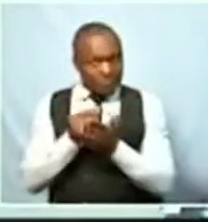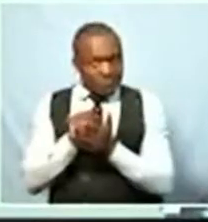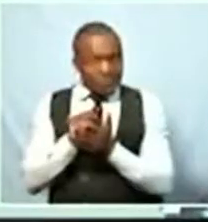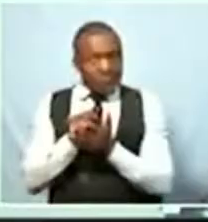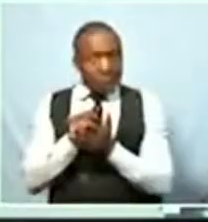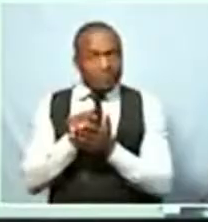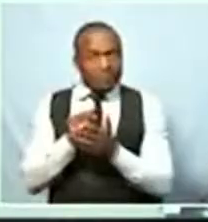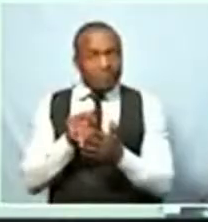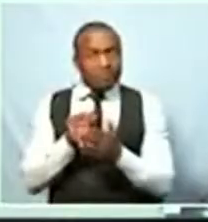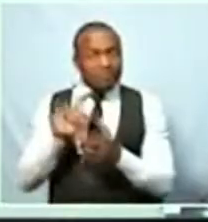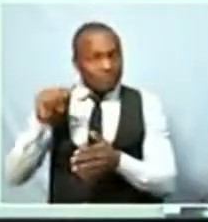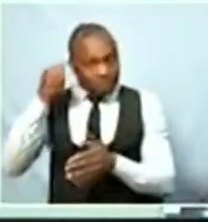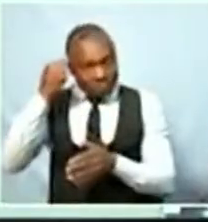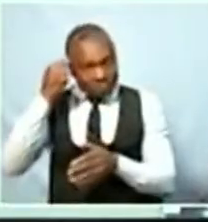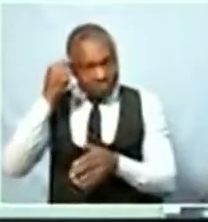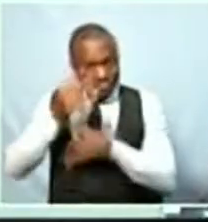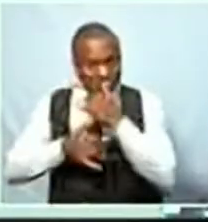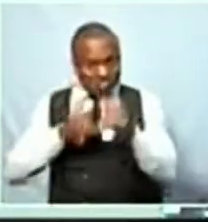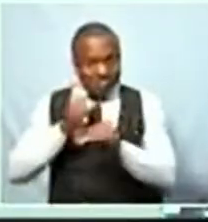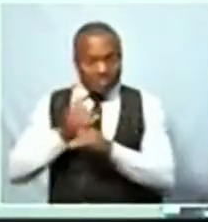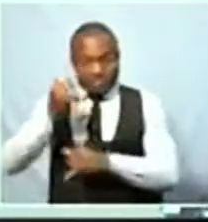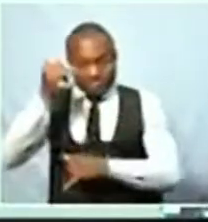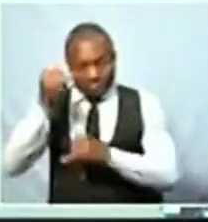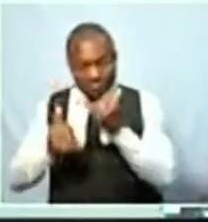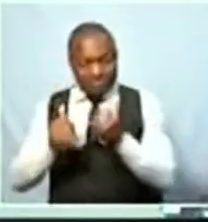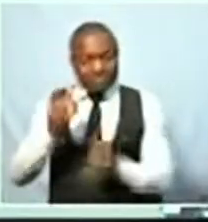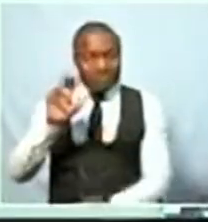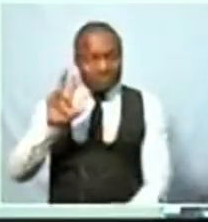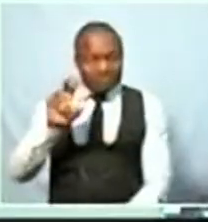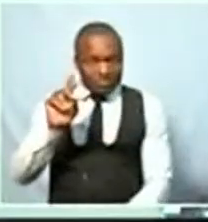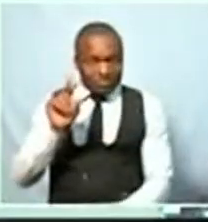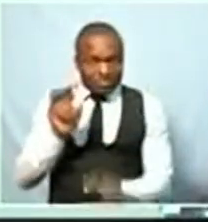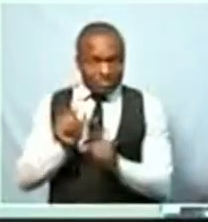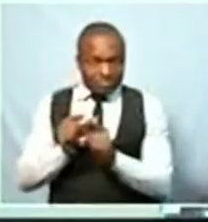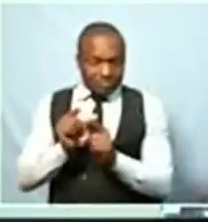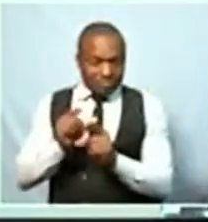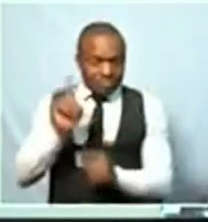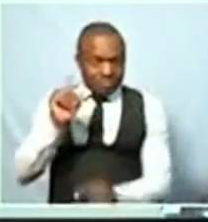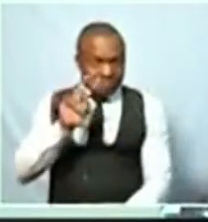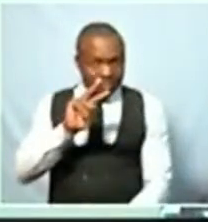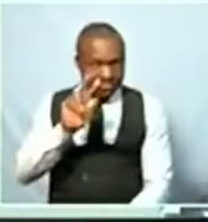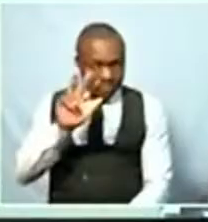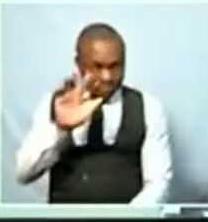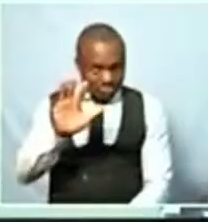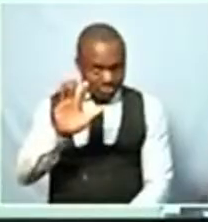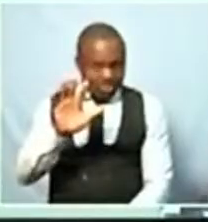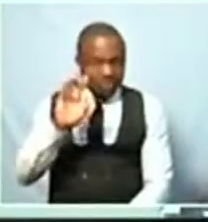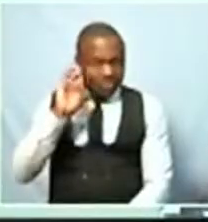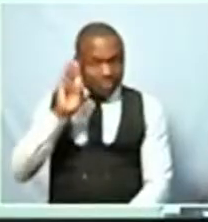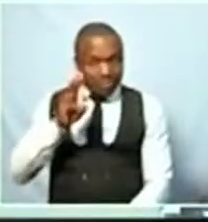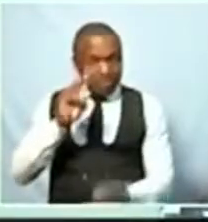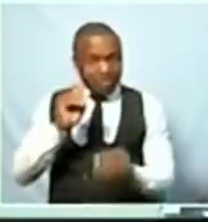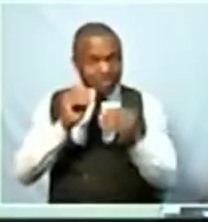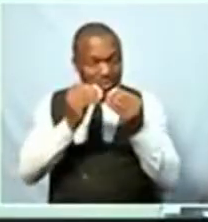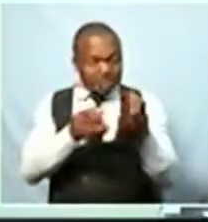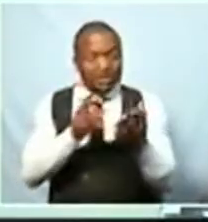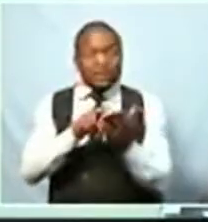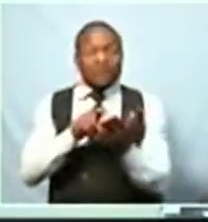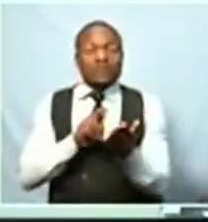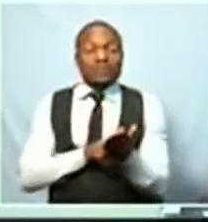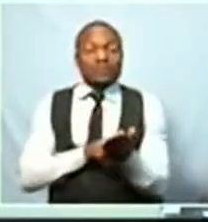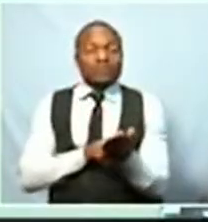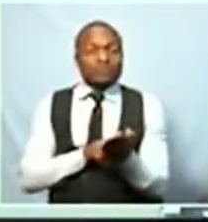for the year ended 31st December 2025. We will also produce a report